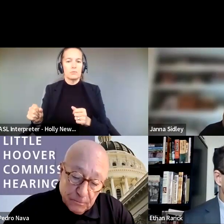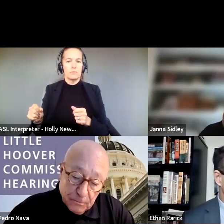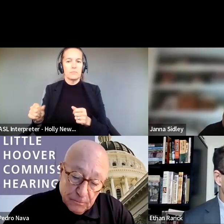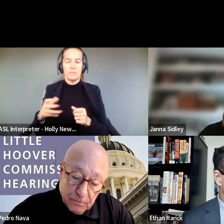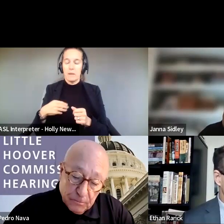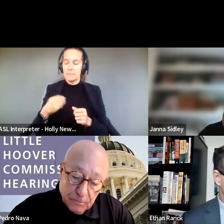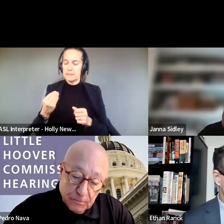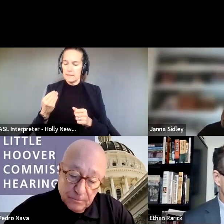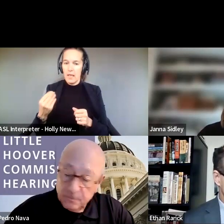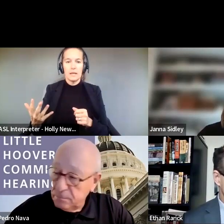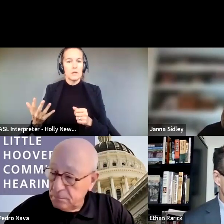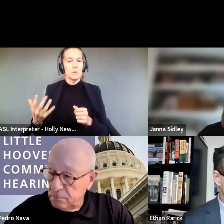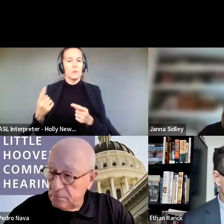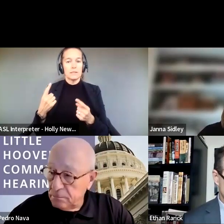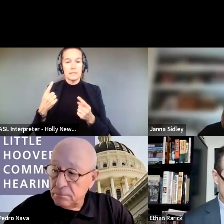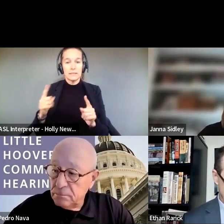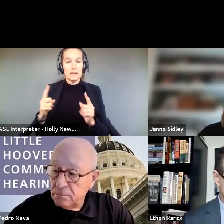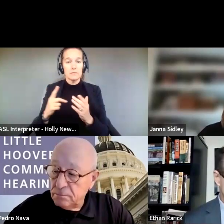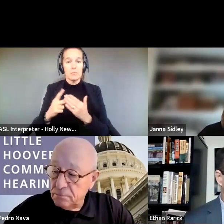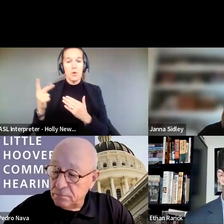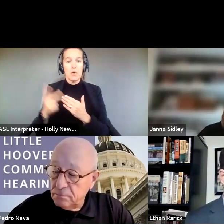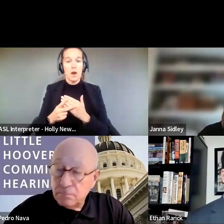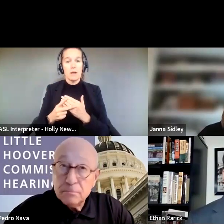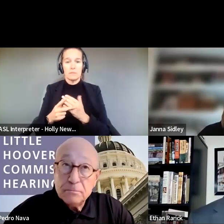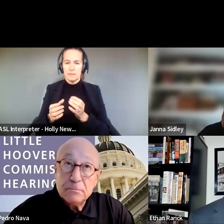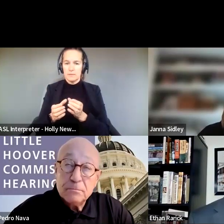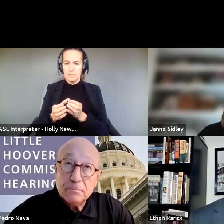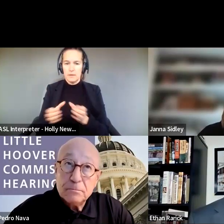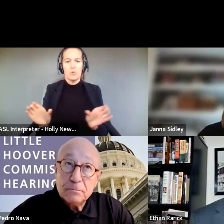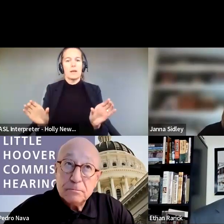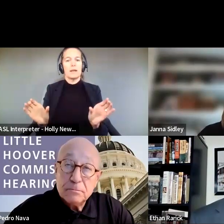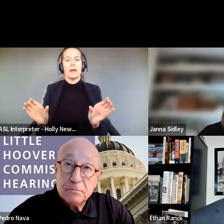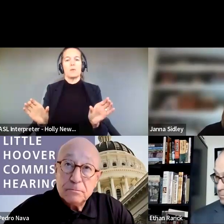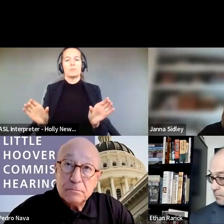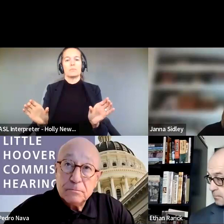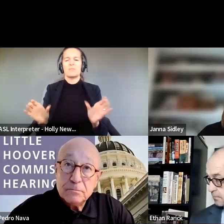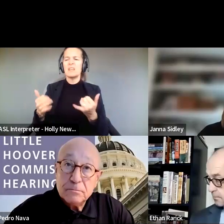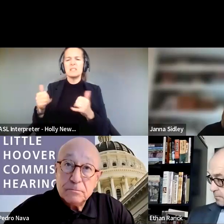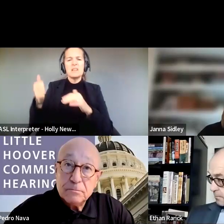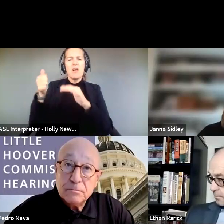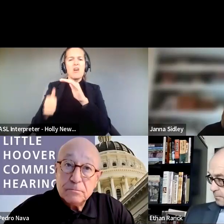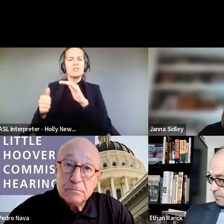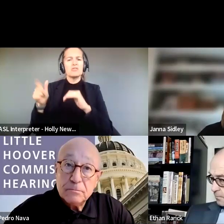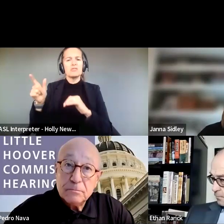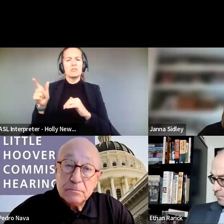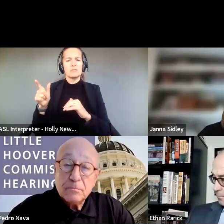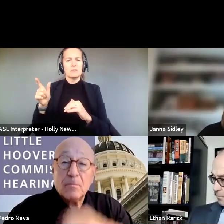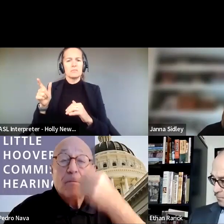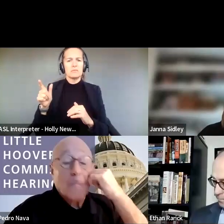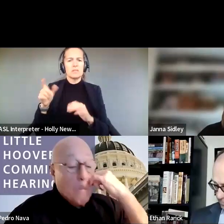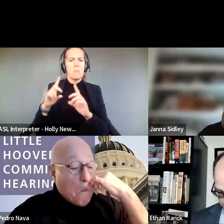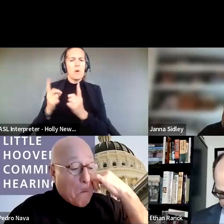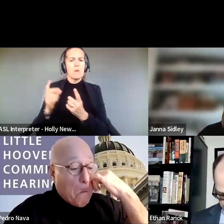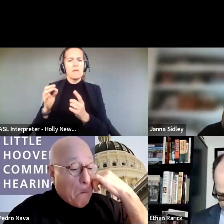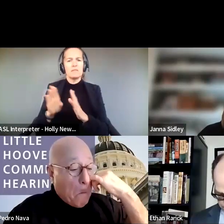the successful programs have separated it out. It's still under the Department of Developmental